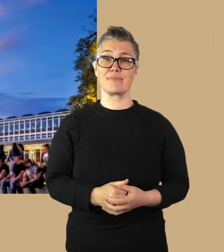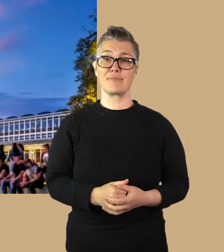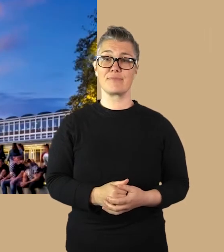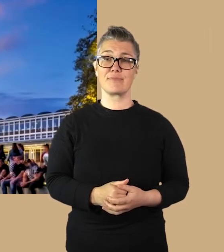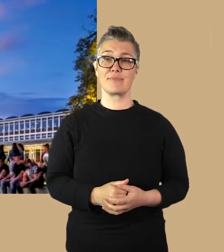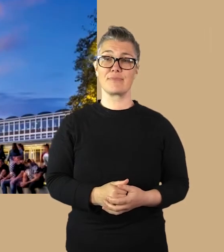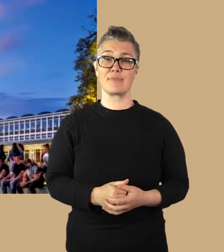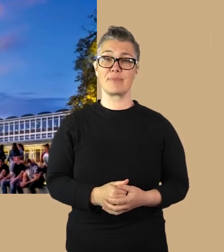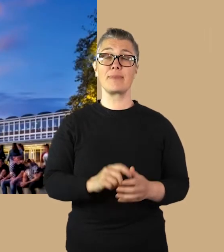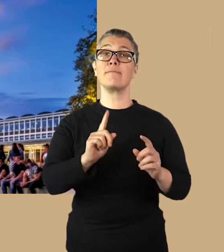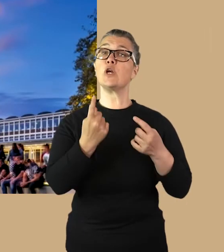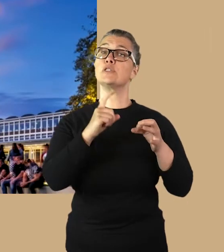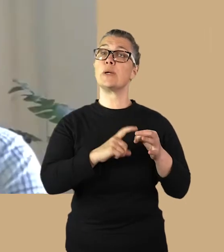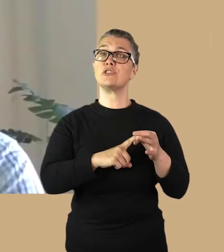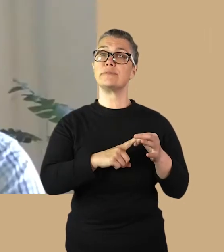Thank you for having me.